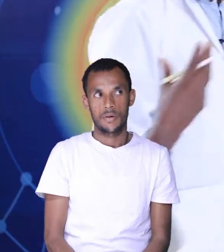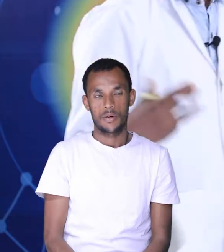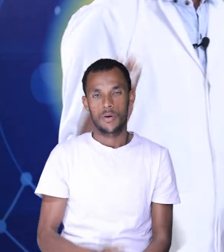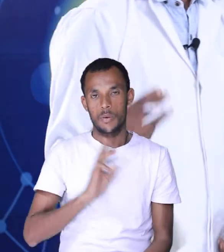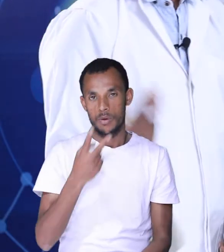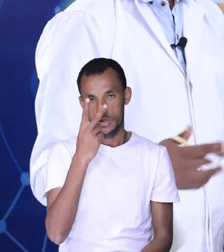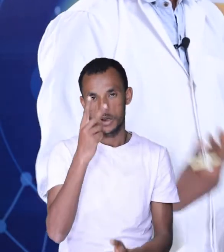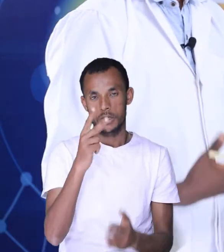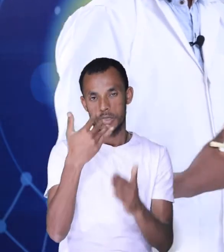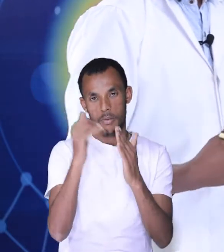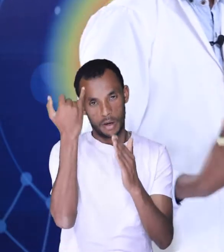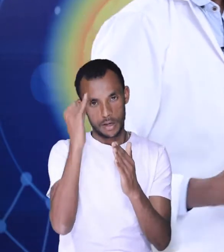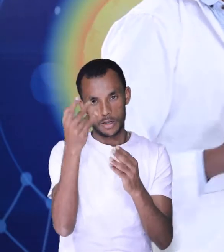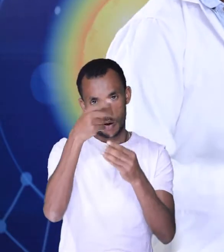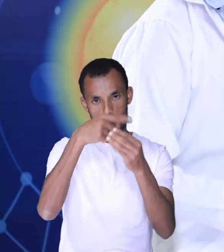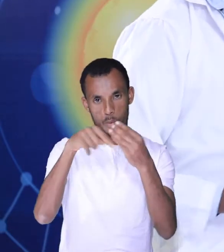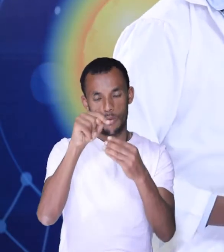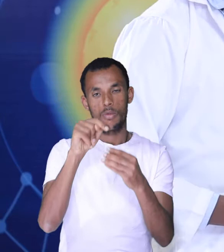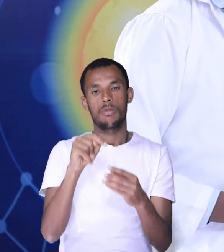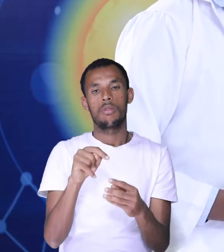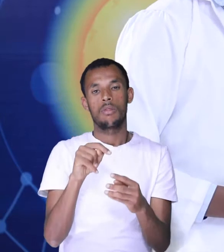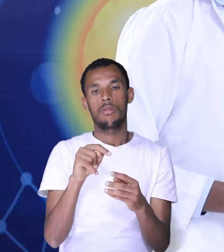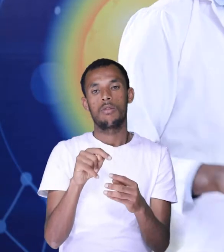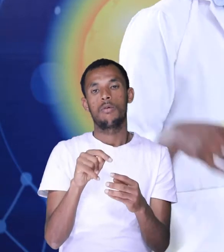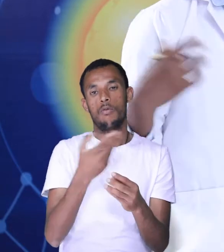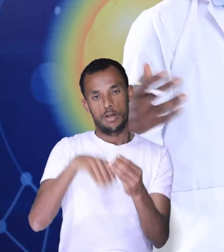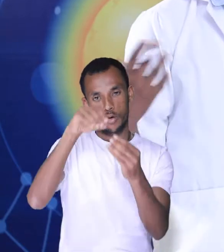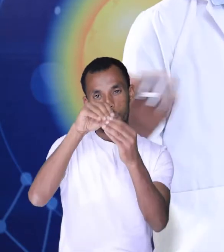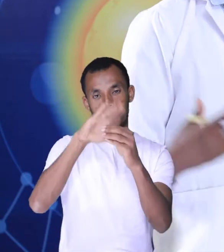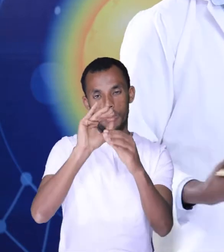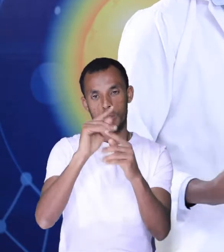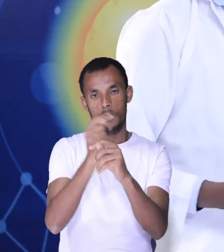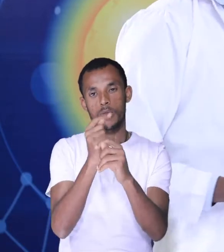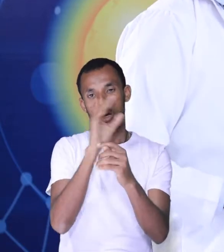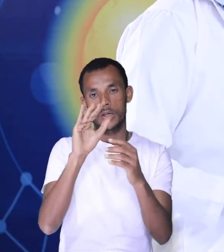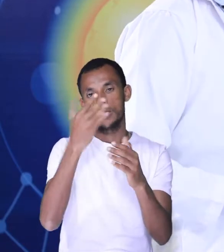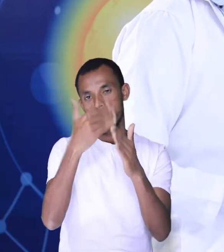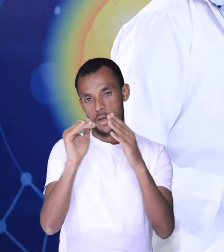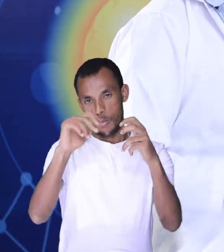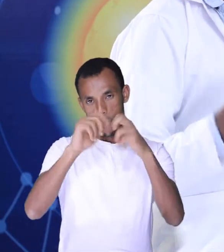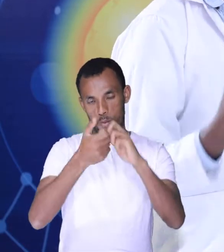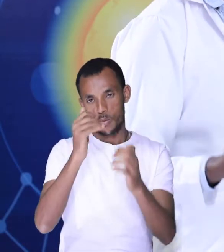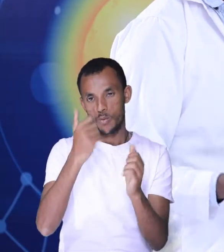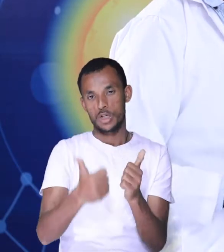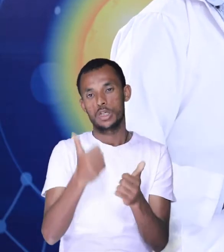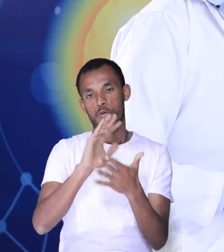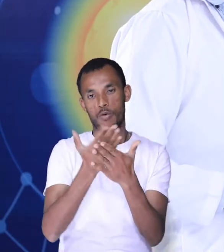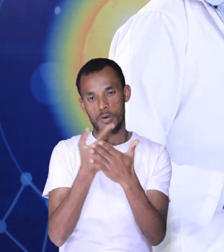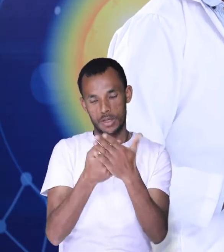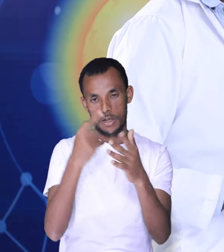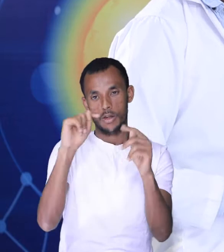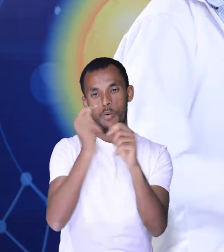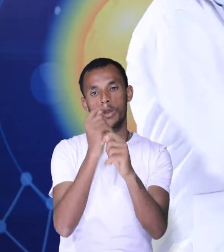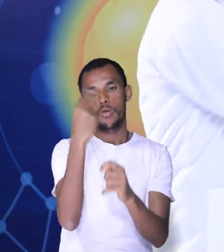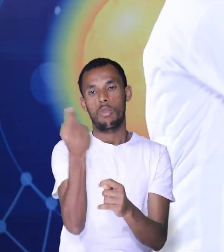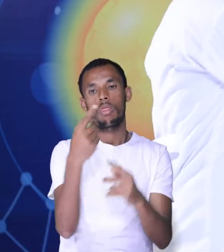we'll see some like ideas about further on trigonometry and some problems which involve this trigonometry or